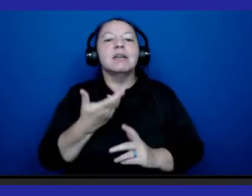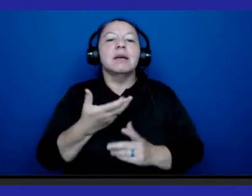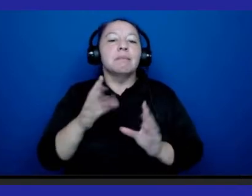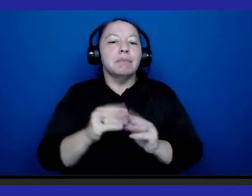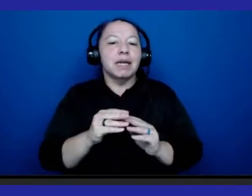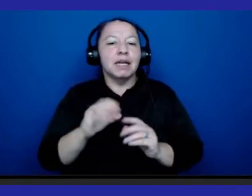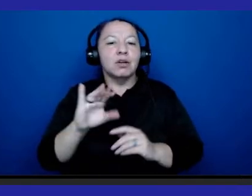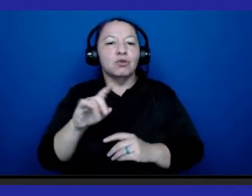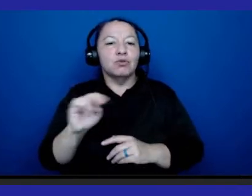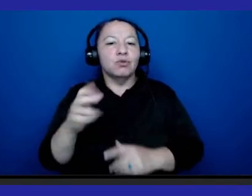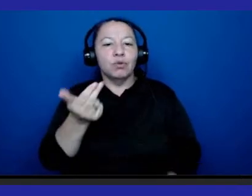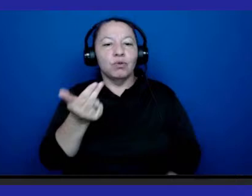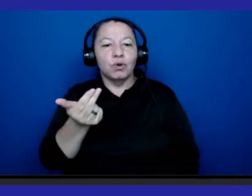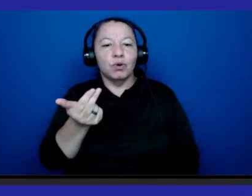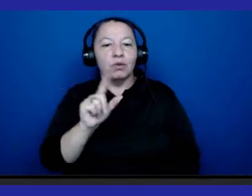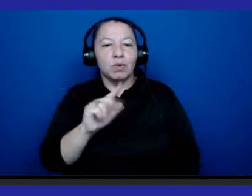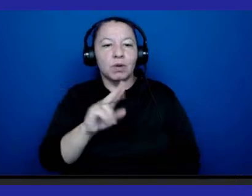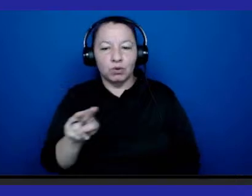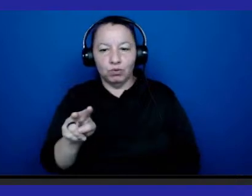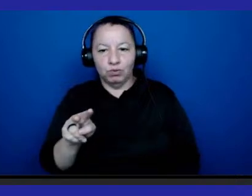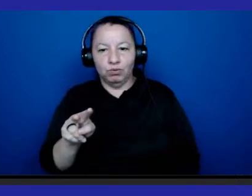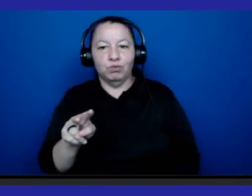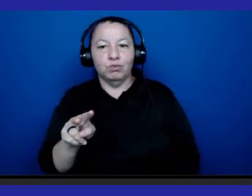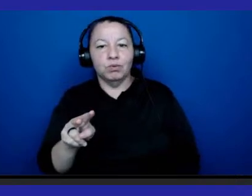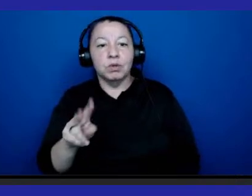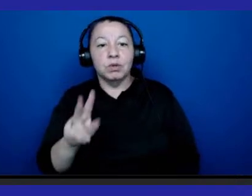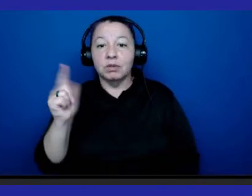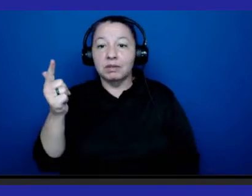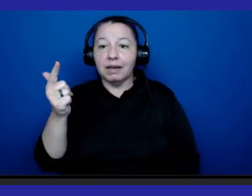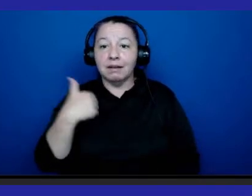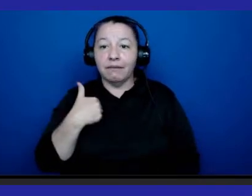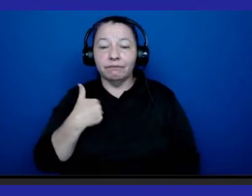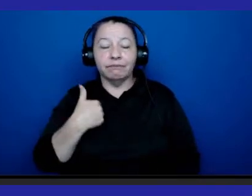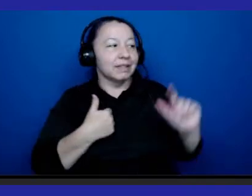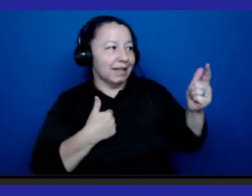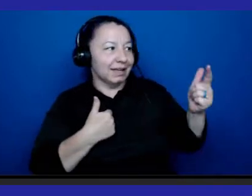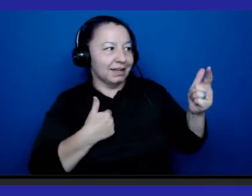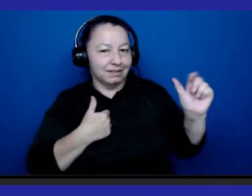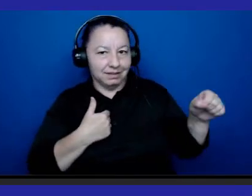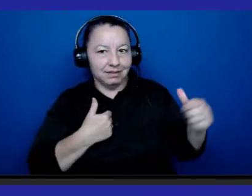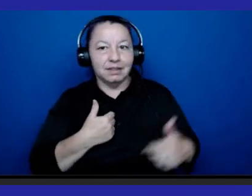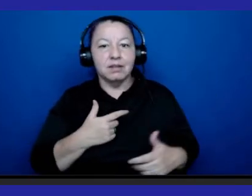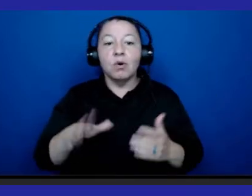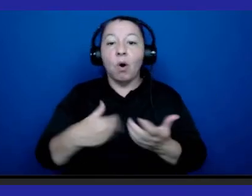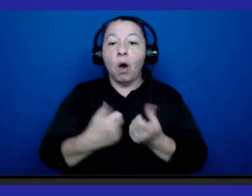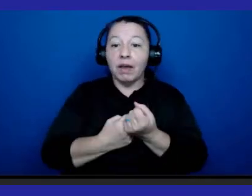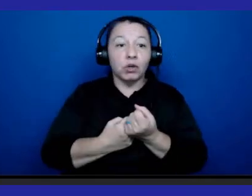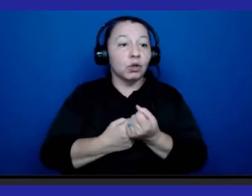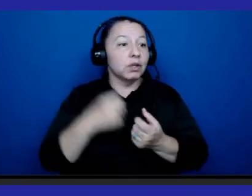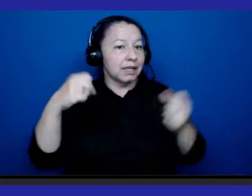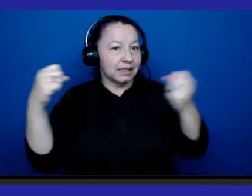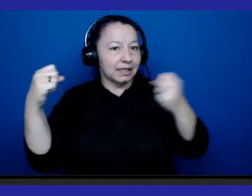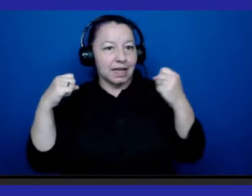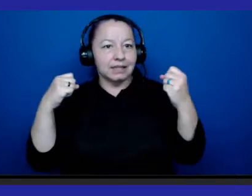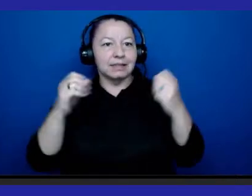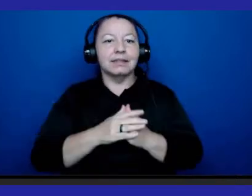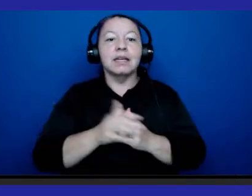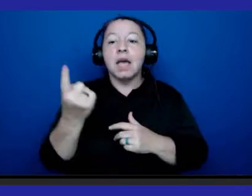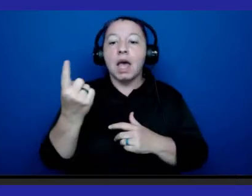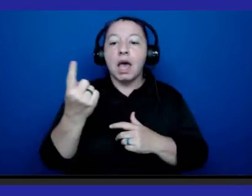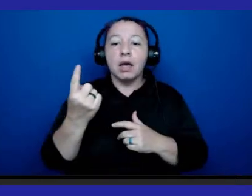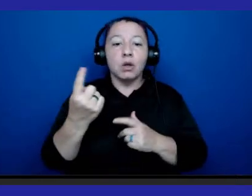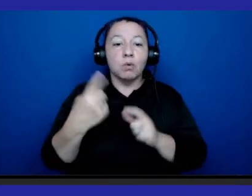2022. Do you have a second? Second? All in favor? Yes. Anyone